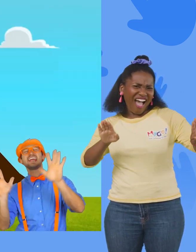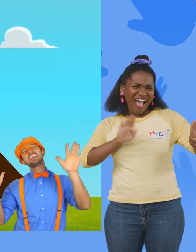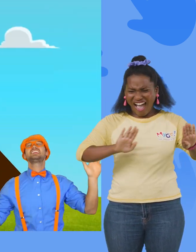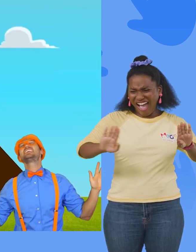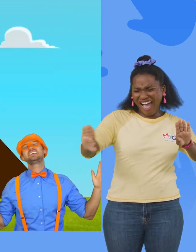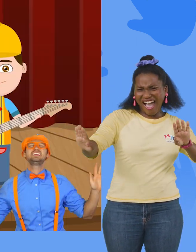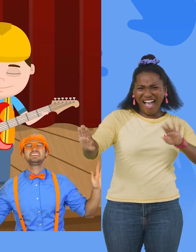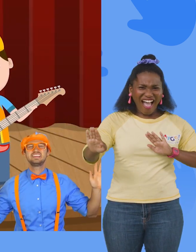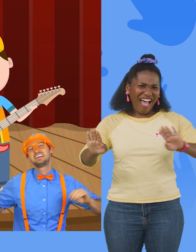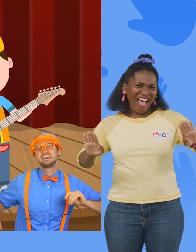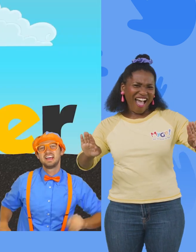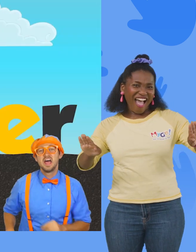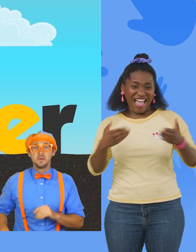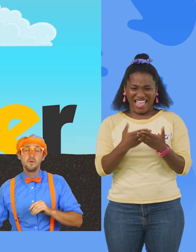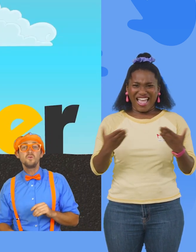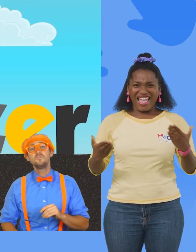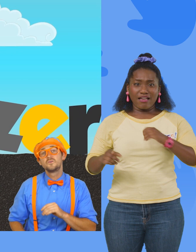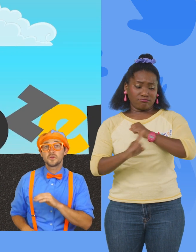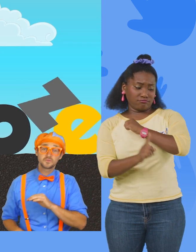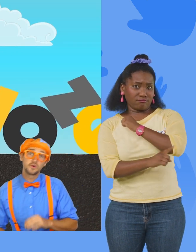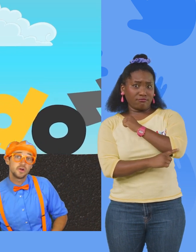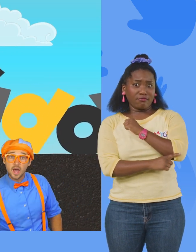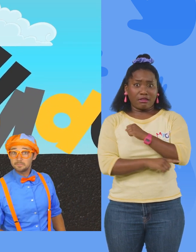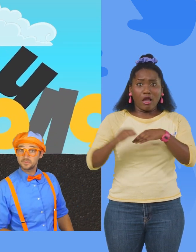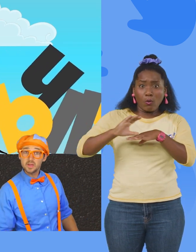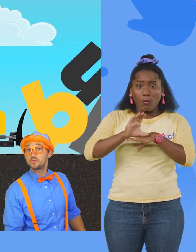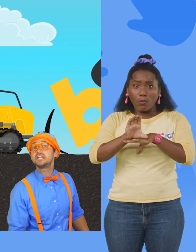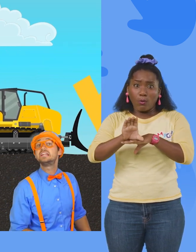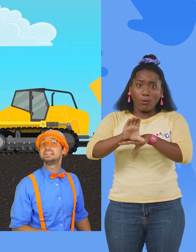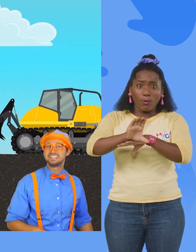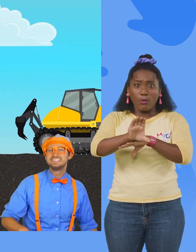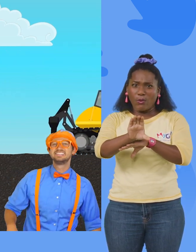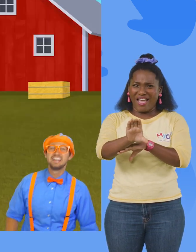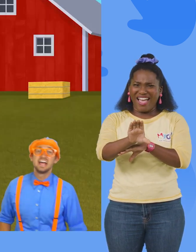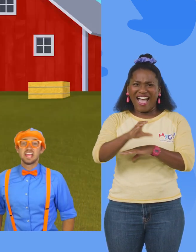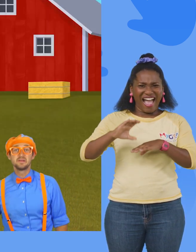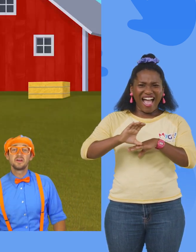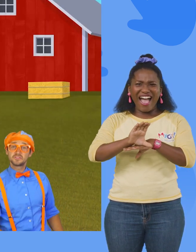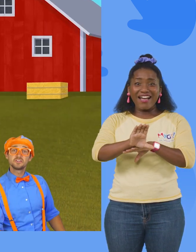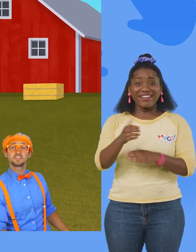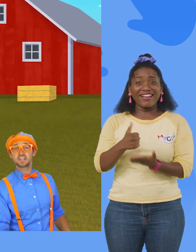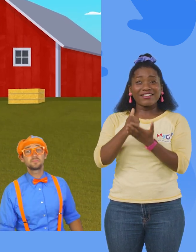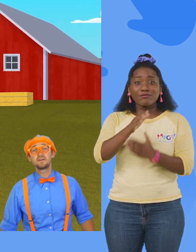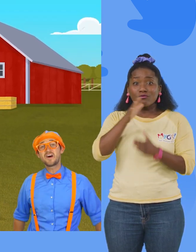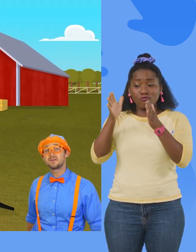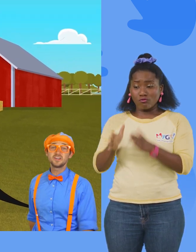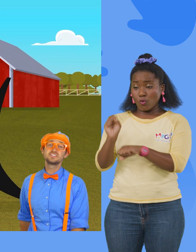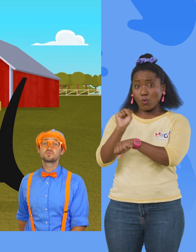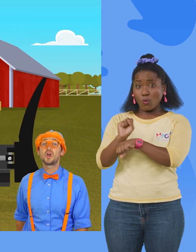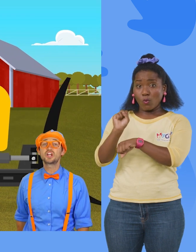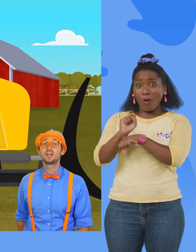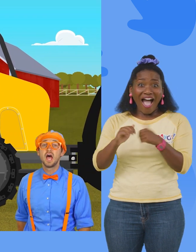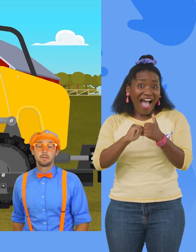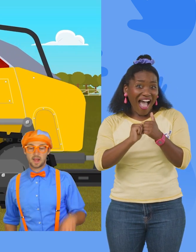Most anything. Bulldozers stirring up debris. Bulldozers help the